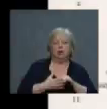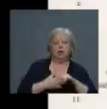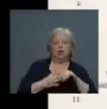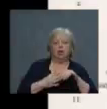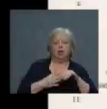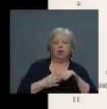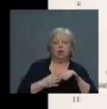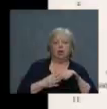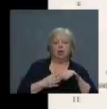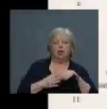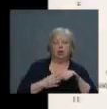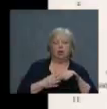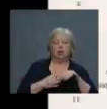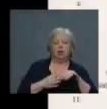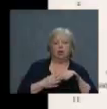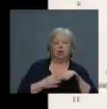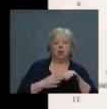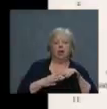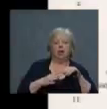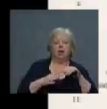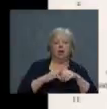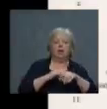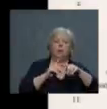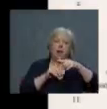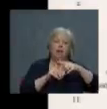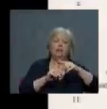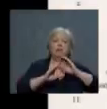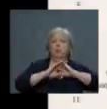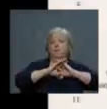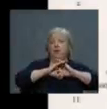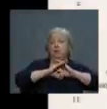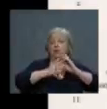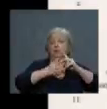three new programs that also applied under positive prevention